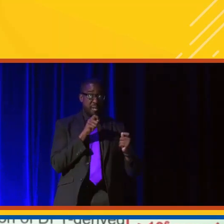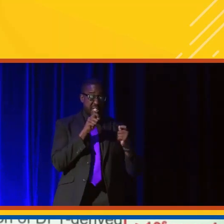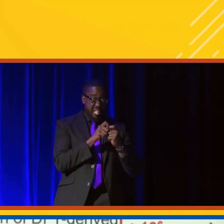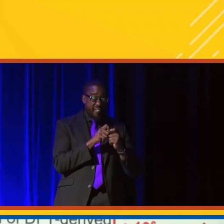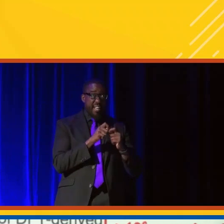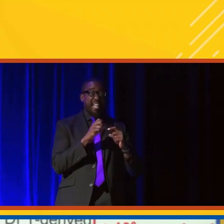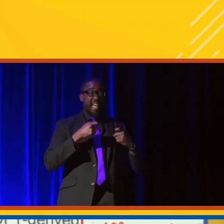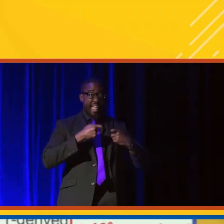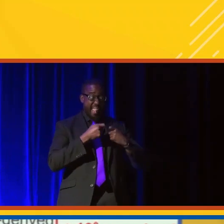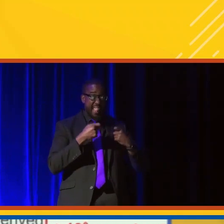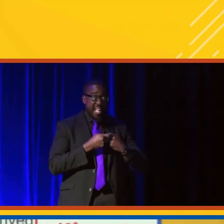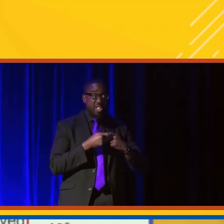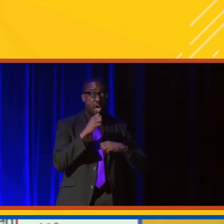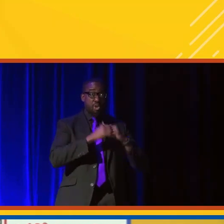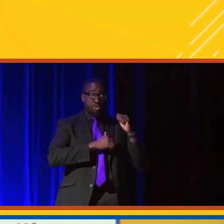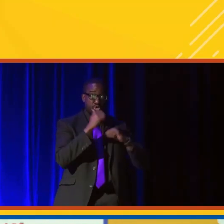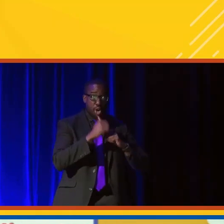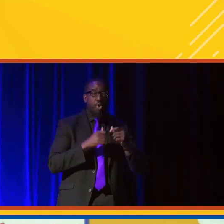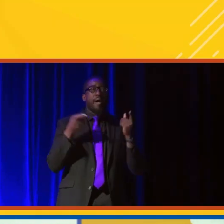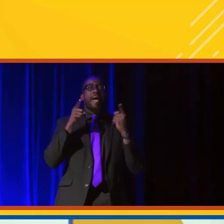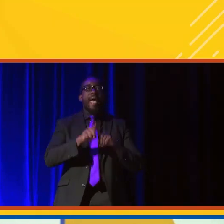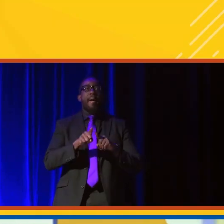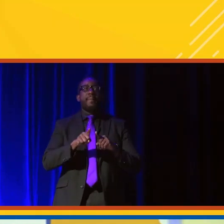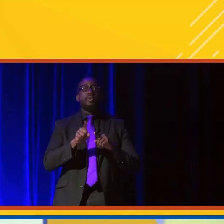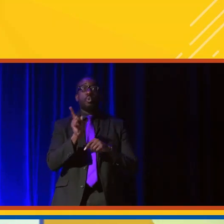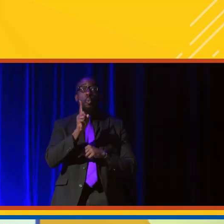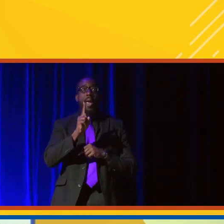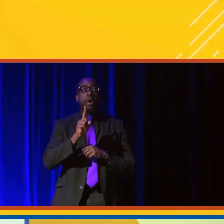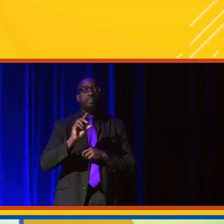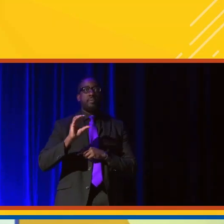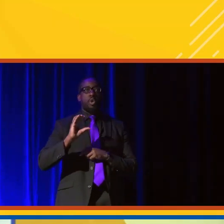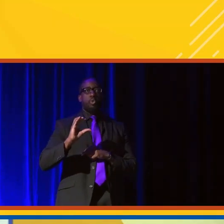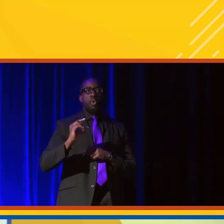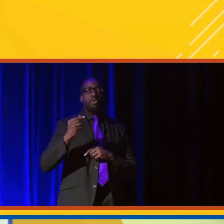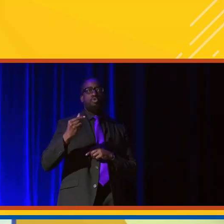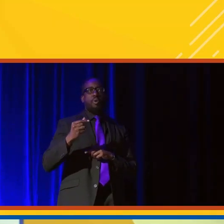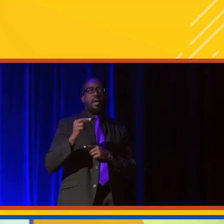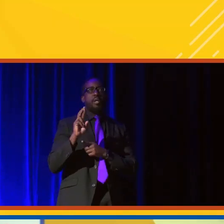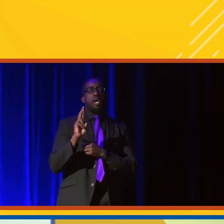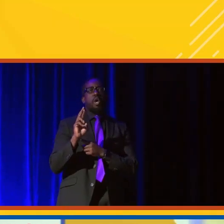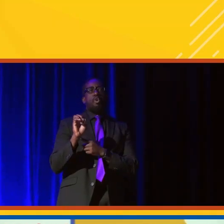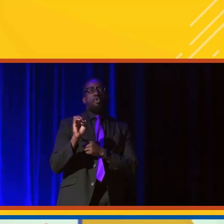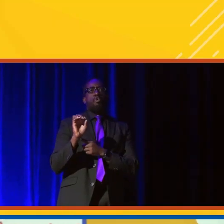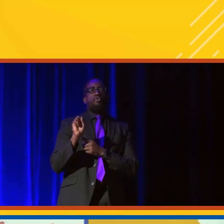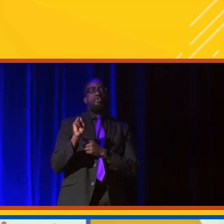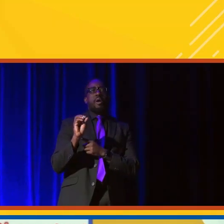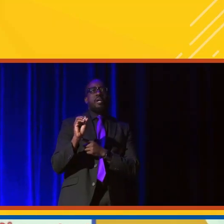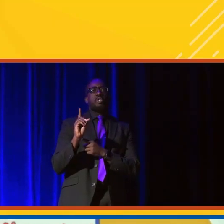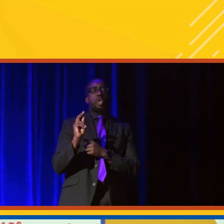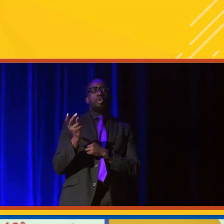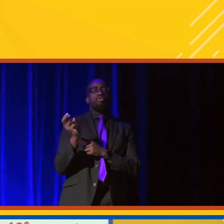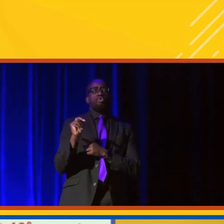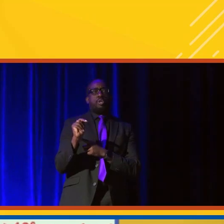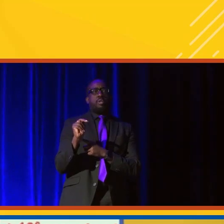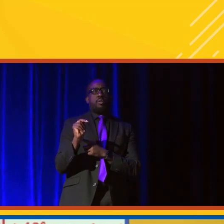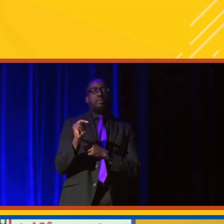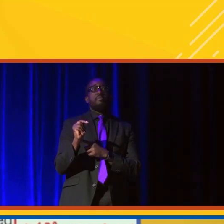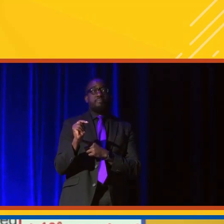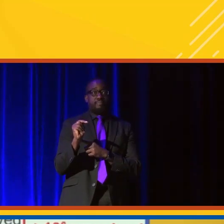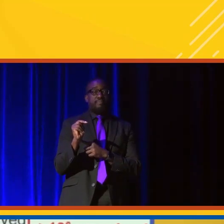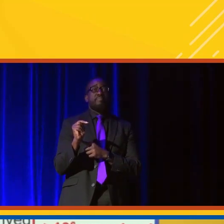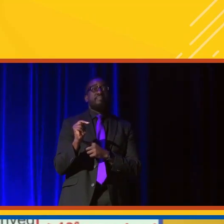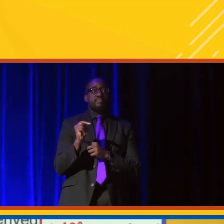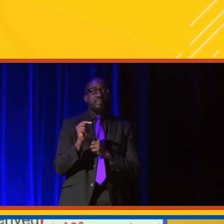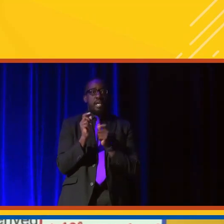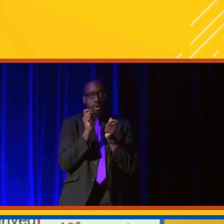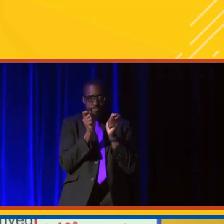system happens at the coarse-grained resolution. There is a small training set that basically fine-tunes what